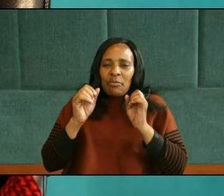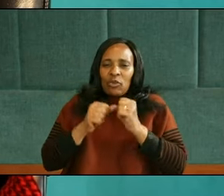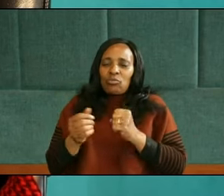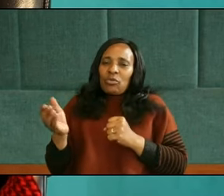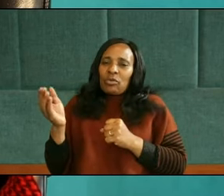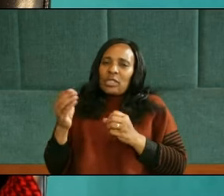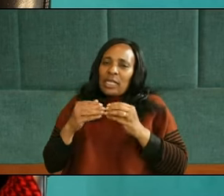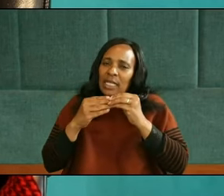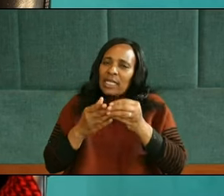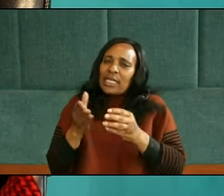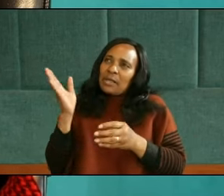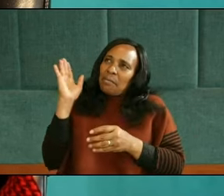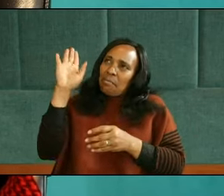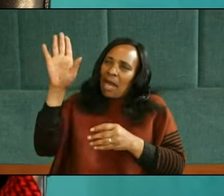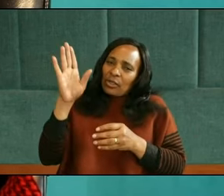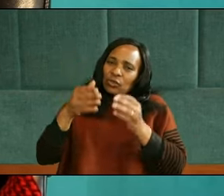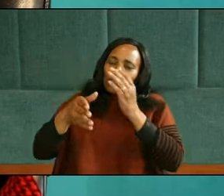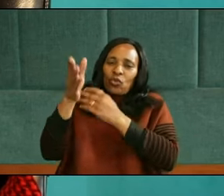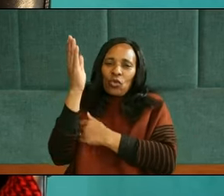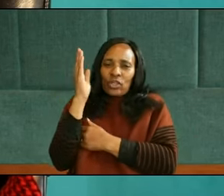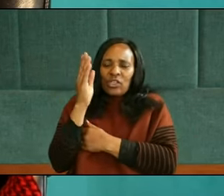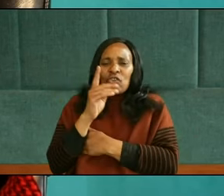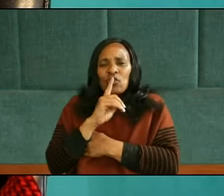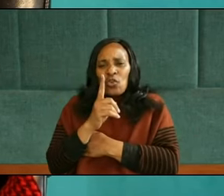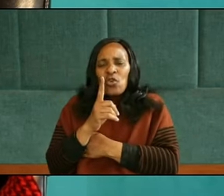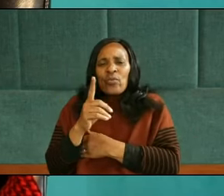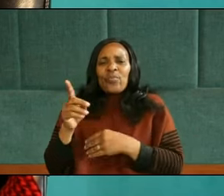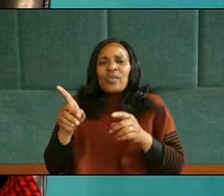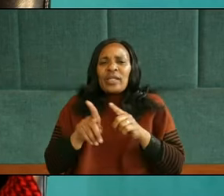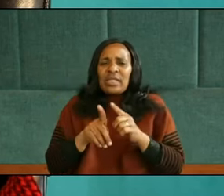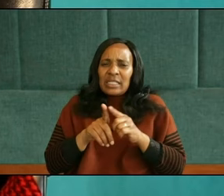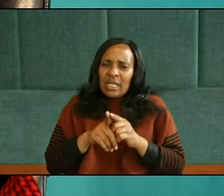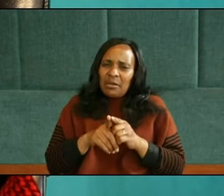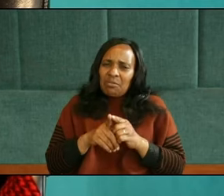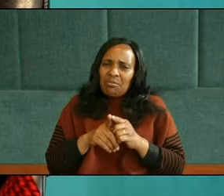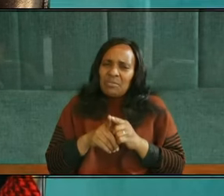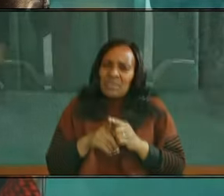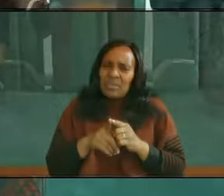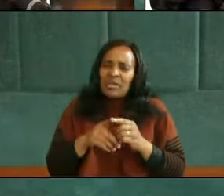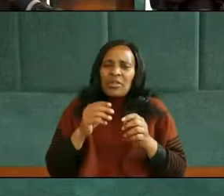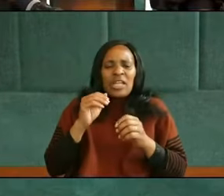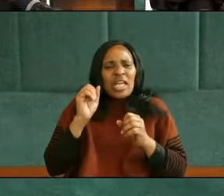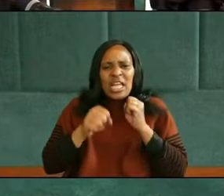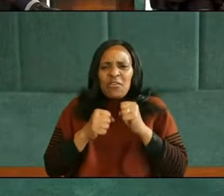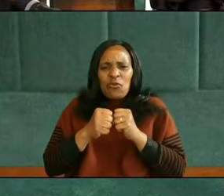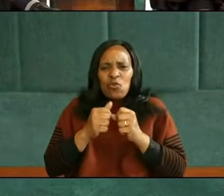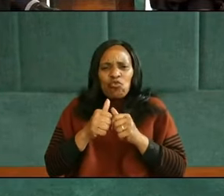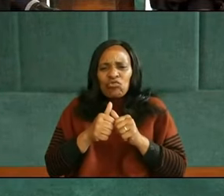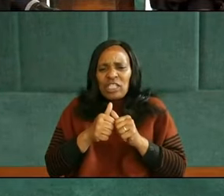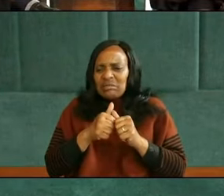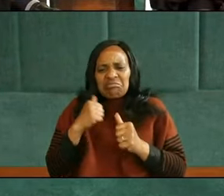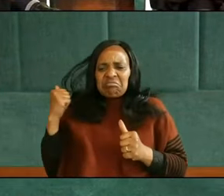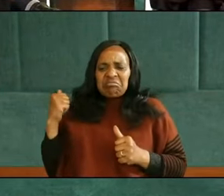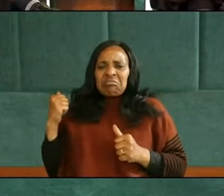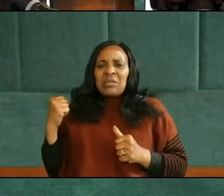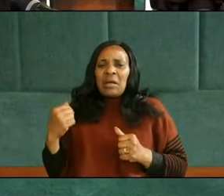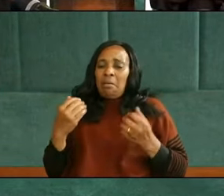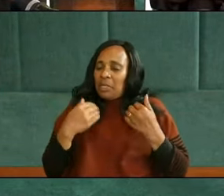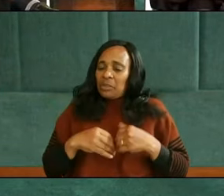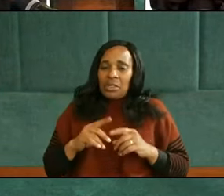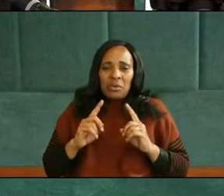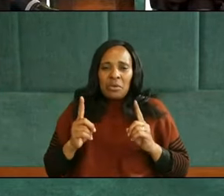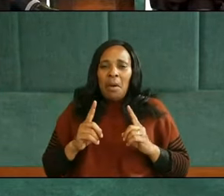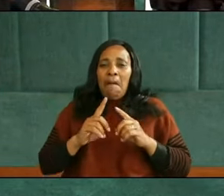to God. And they lead back to God. Yes, so even if we deny, okay, I don't personally, but even